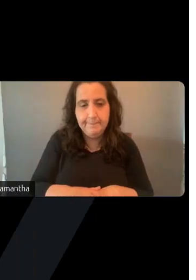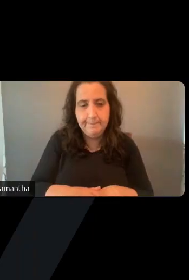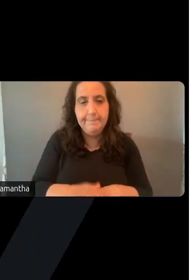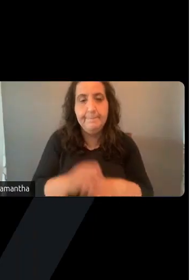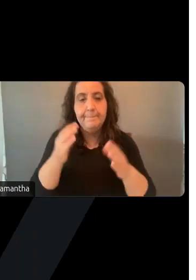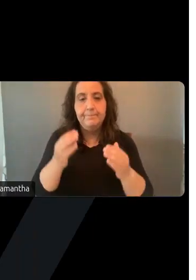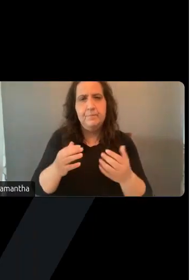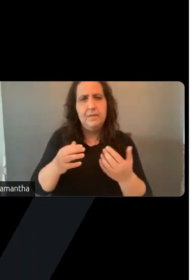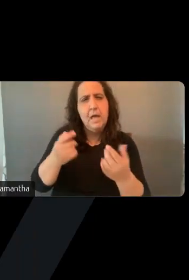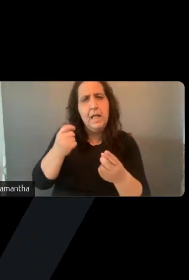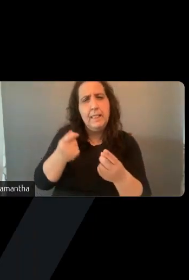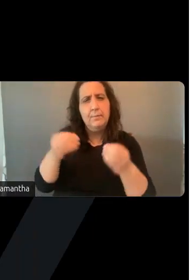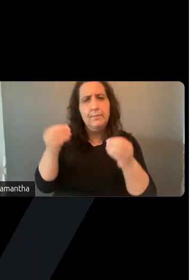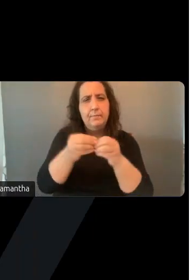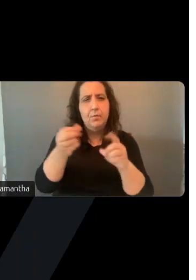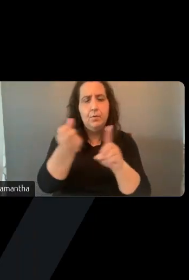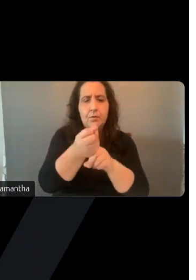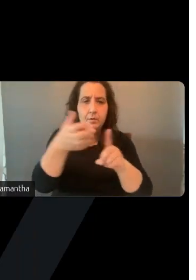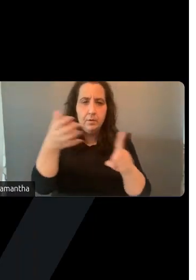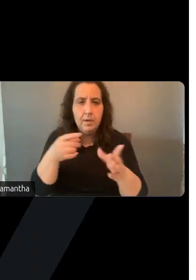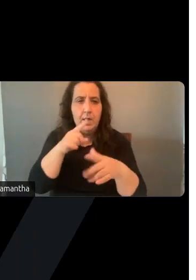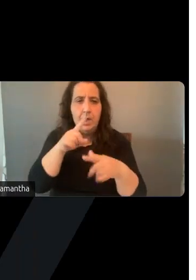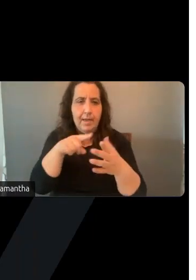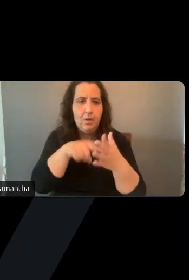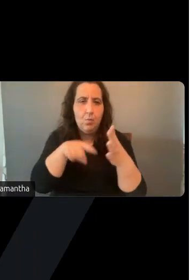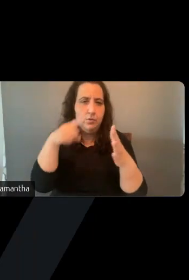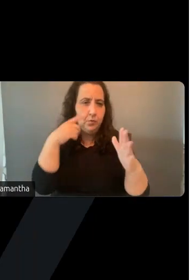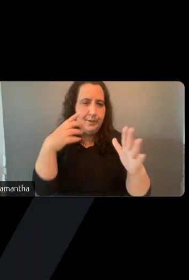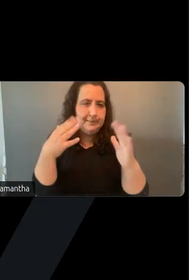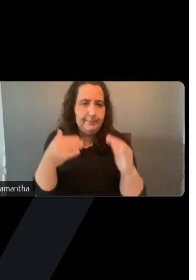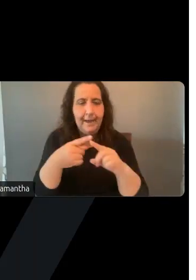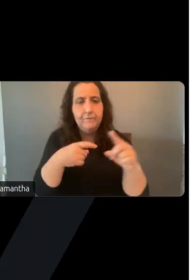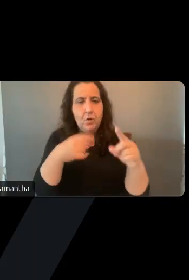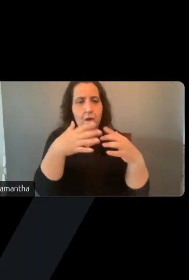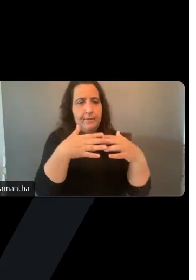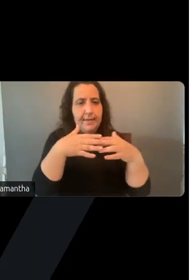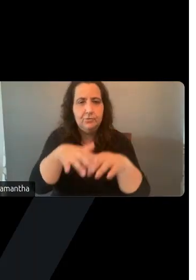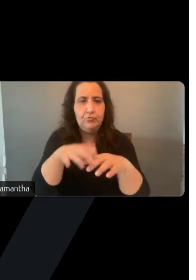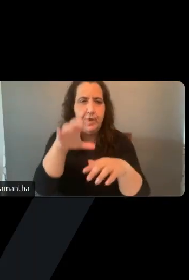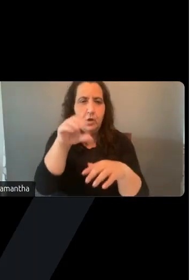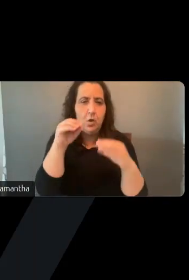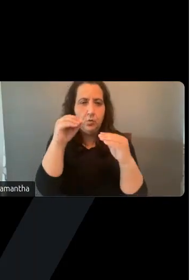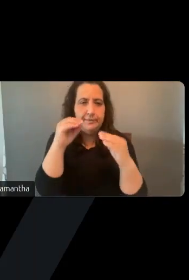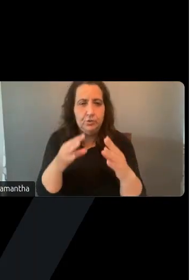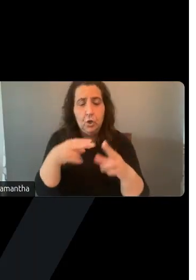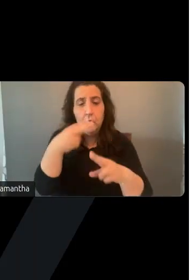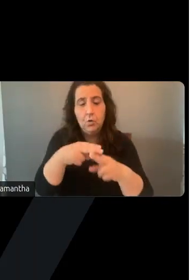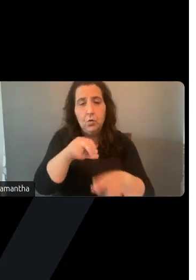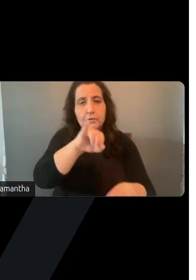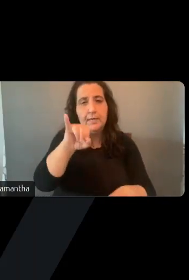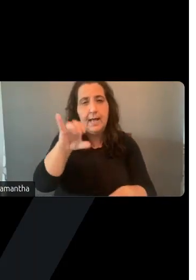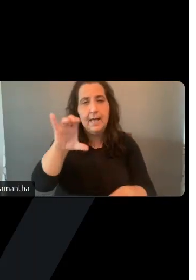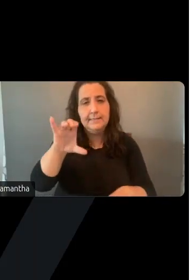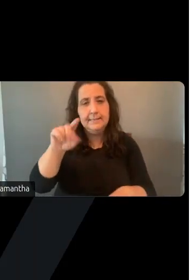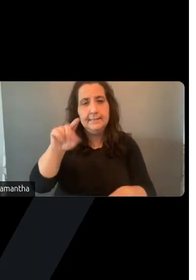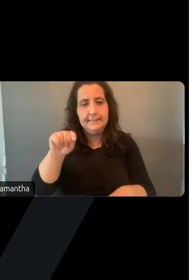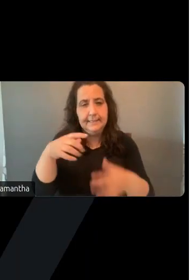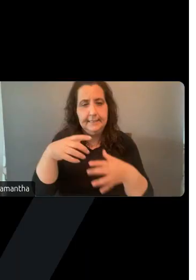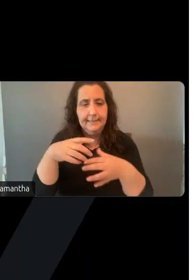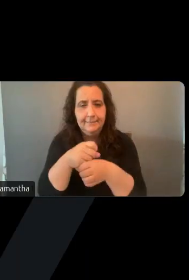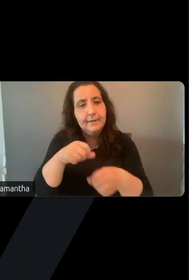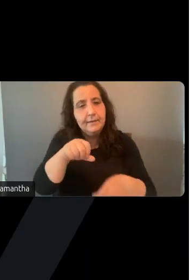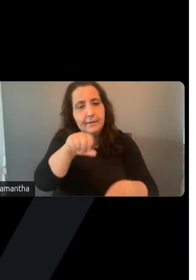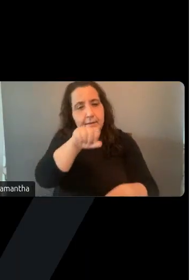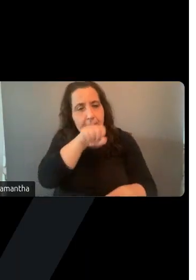So just a little bit more about what to expect from an integrated co-teaching class or an ICT class. You know, in education, we love our